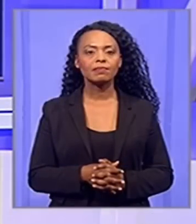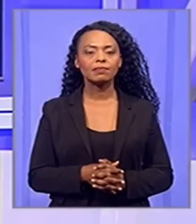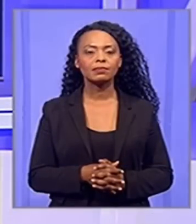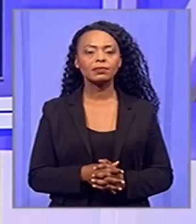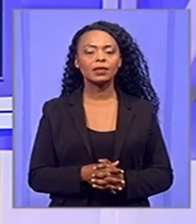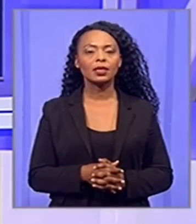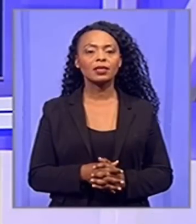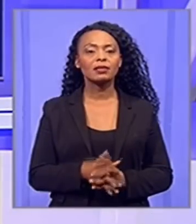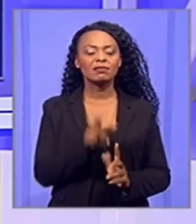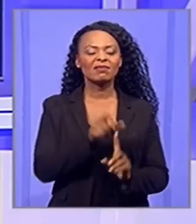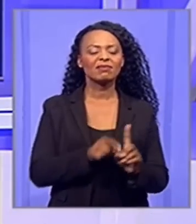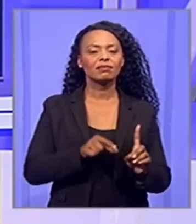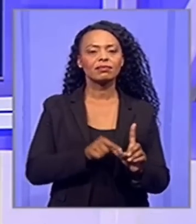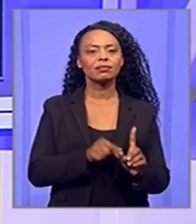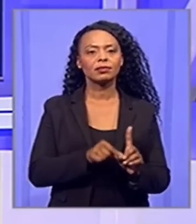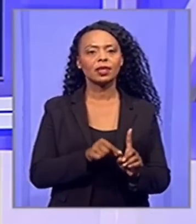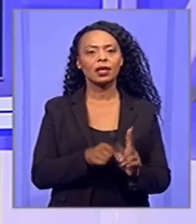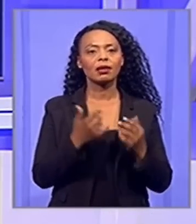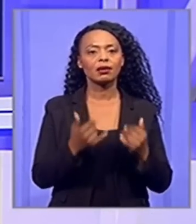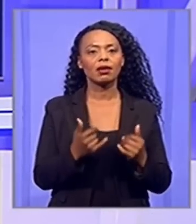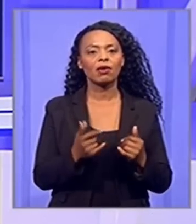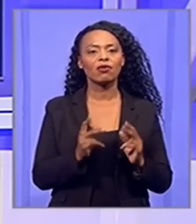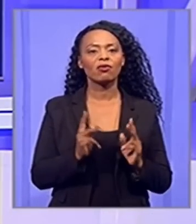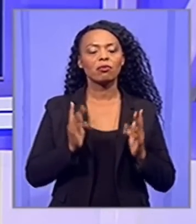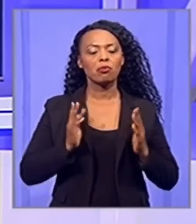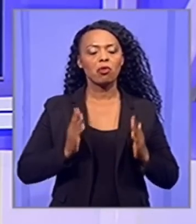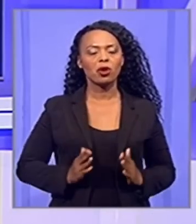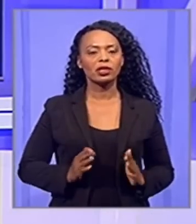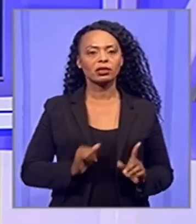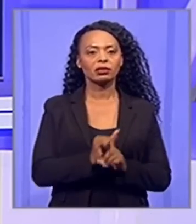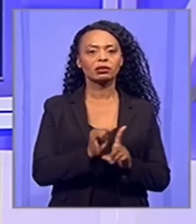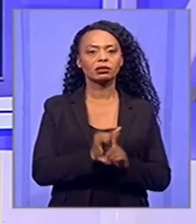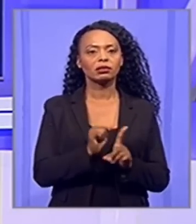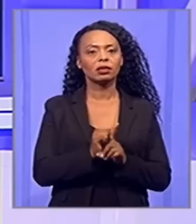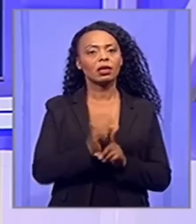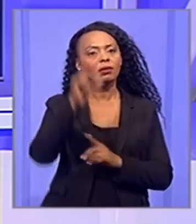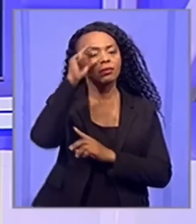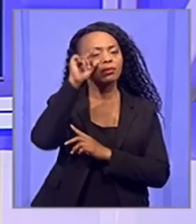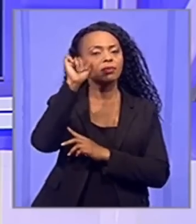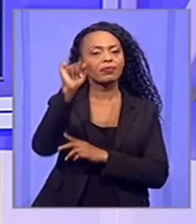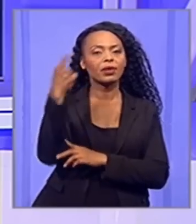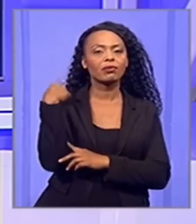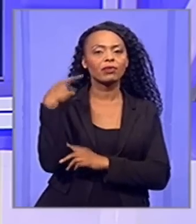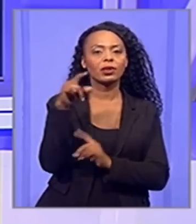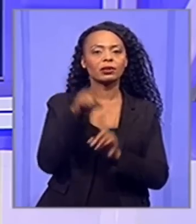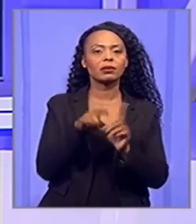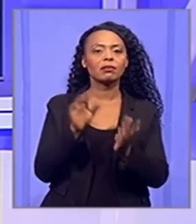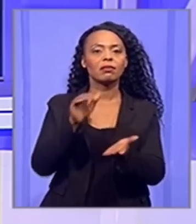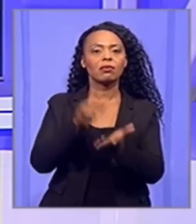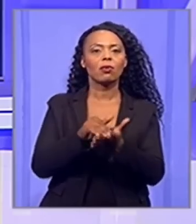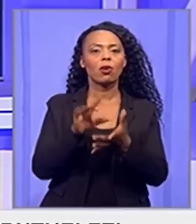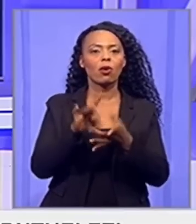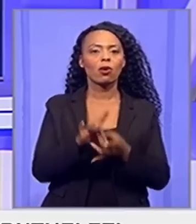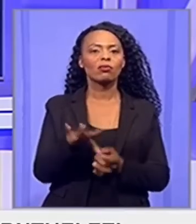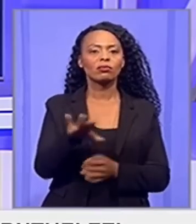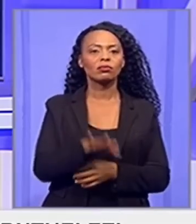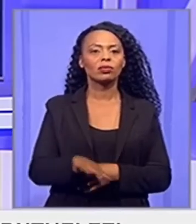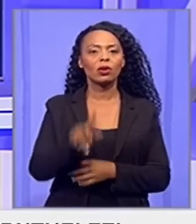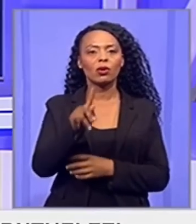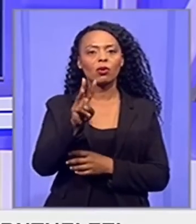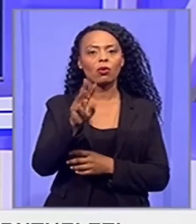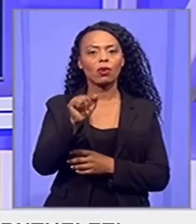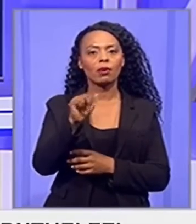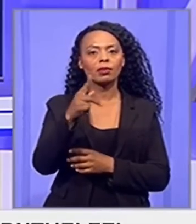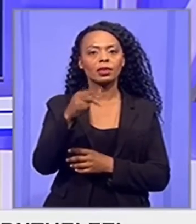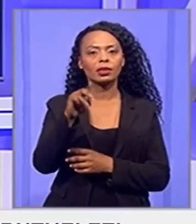Setopo sa motlhami wa Inkatha Freedom Party Khosana Mangosuthu Buthelezi se gorogile kwa legaeng la gagwe la kwa Phindangene